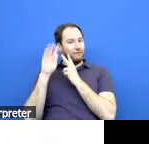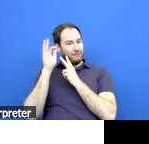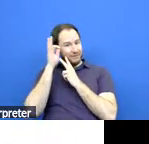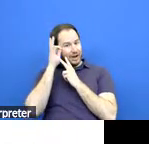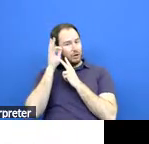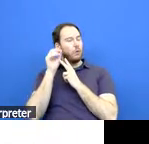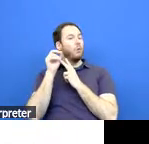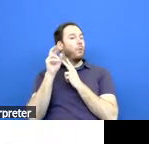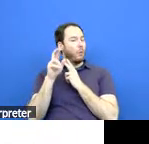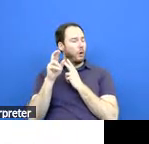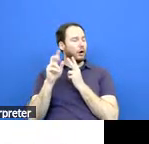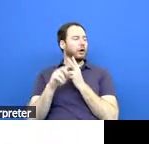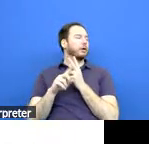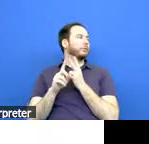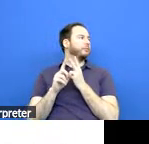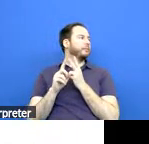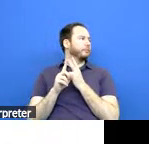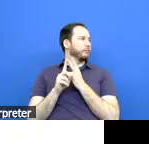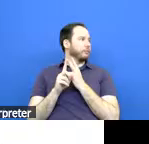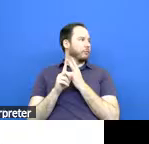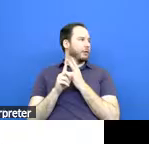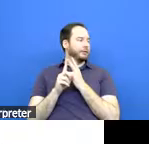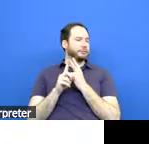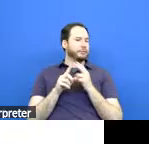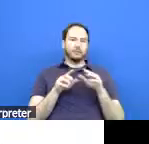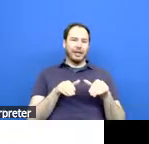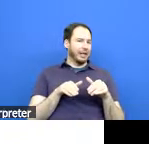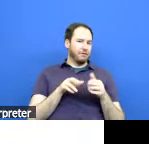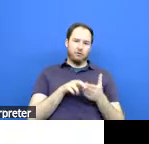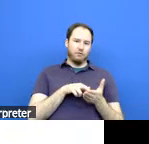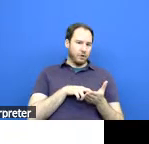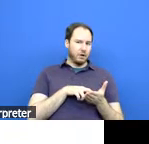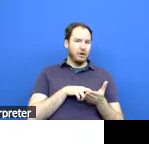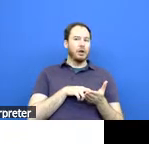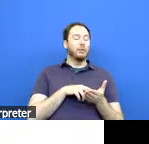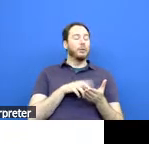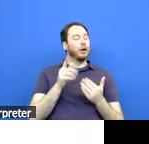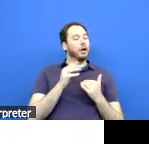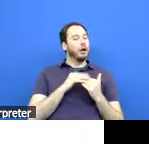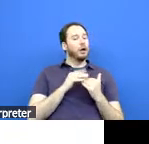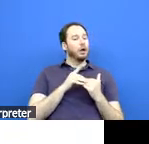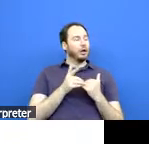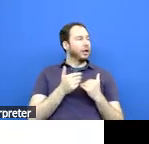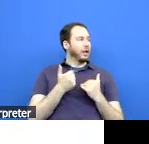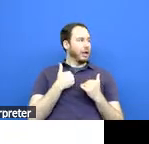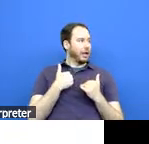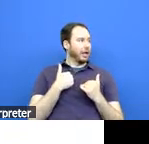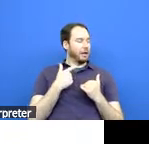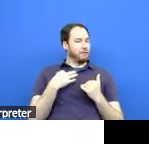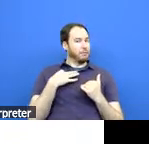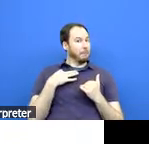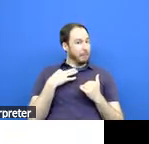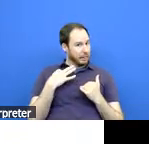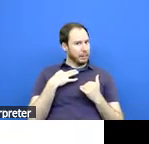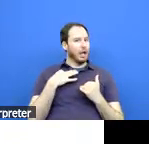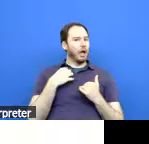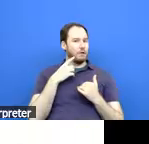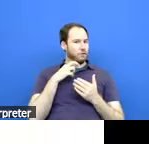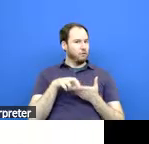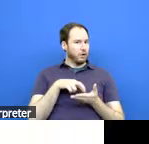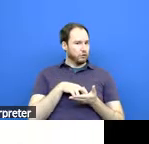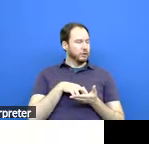or if you aren't currently, as long as you apply for that